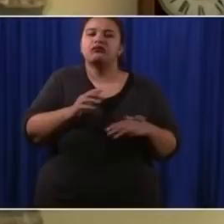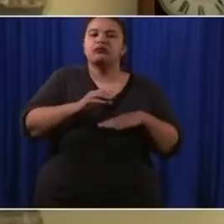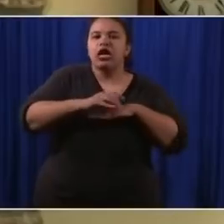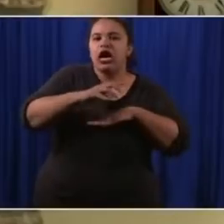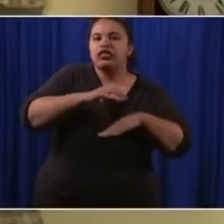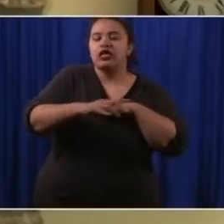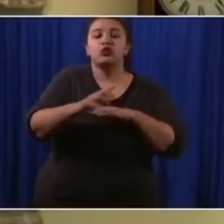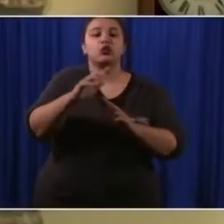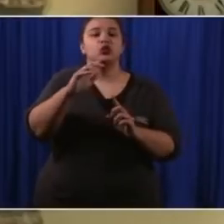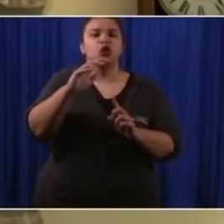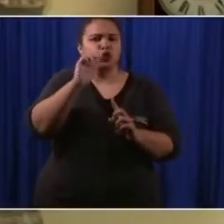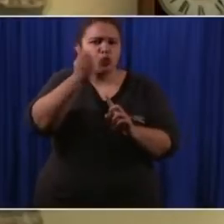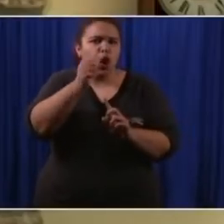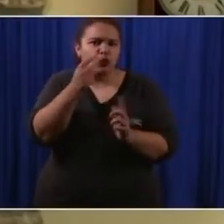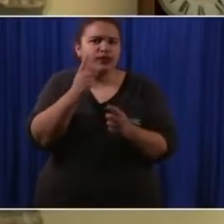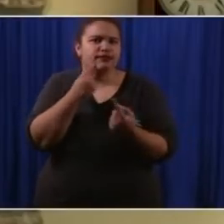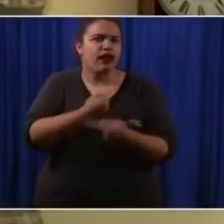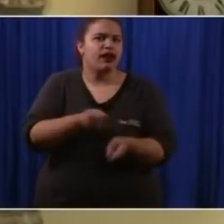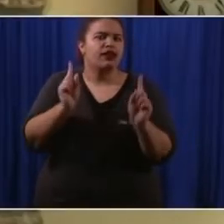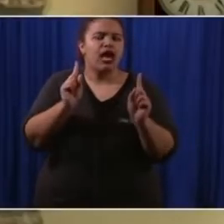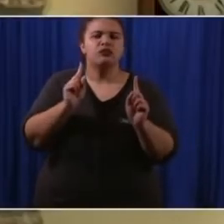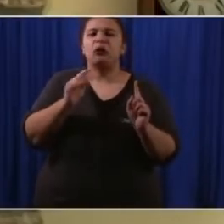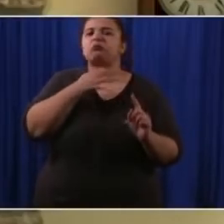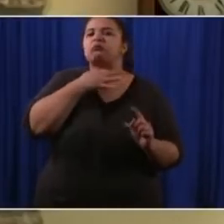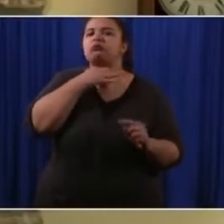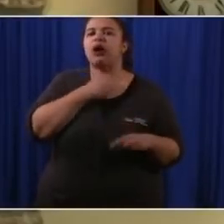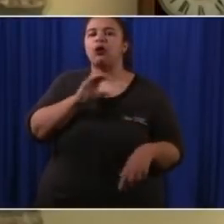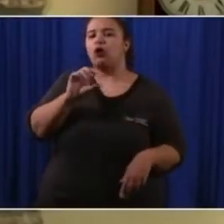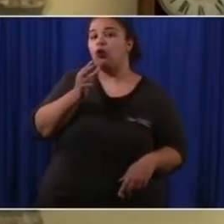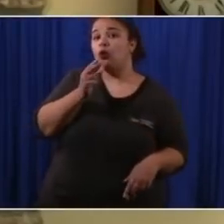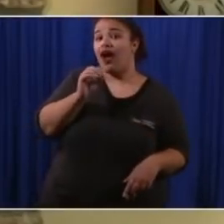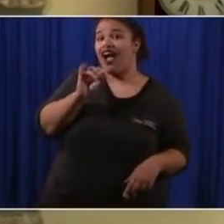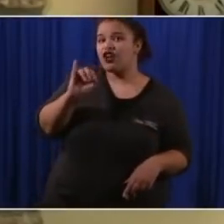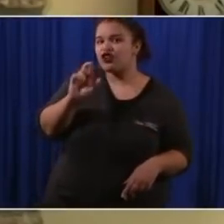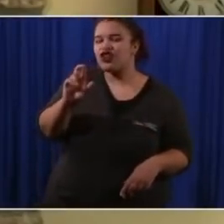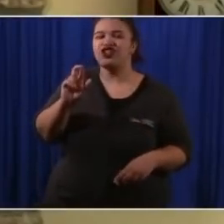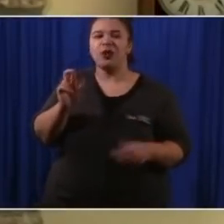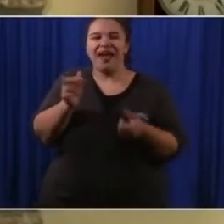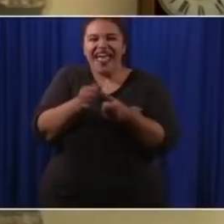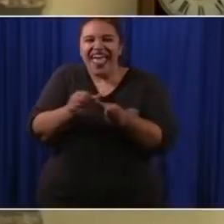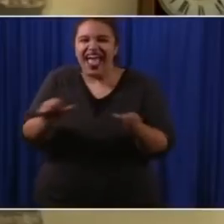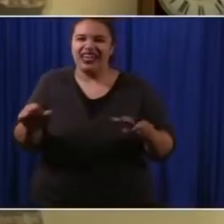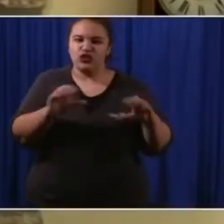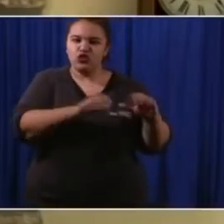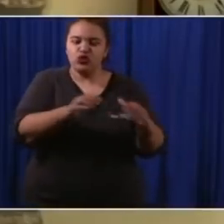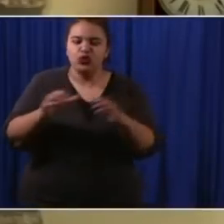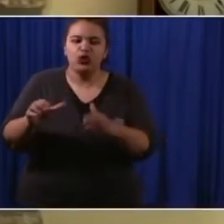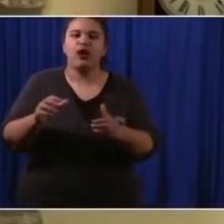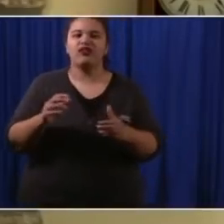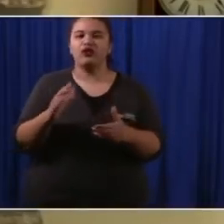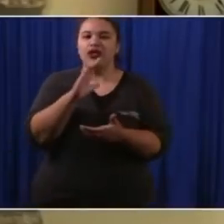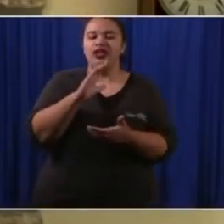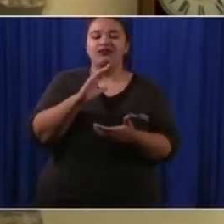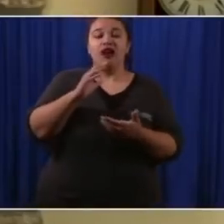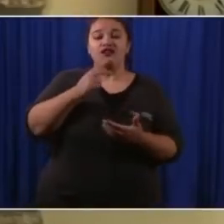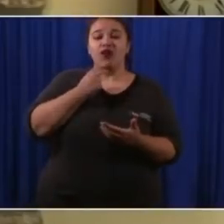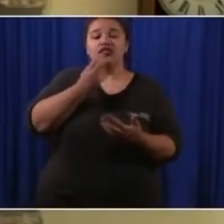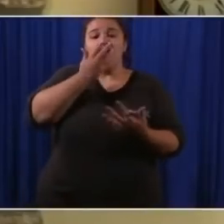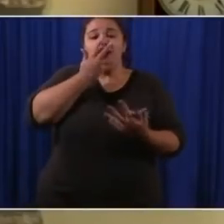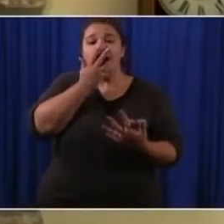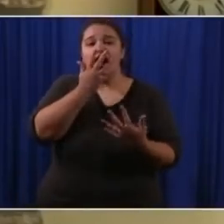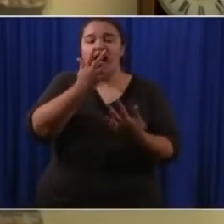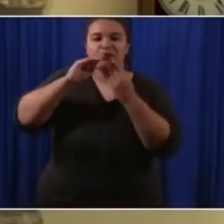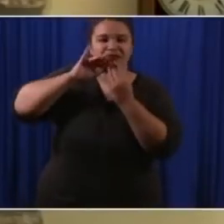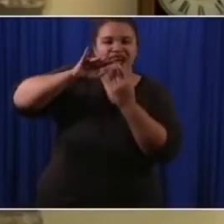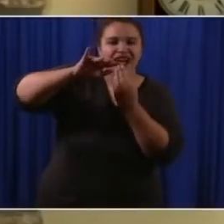specifically choir, I guess, anything that involves singing or projecting the voice, but also clubs, science club, robotics club. Will your order extend